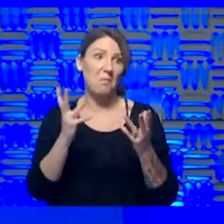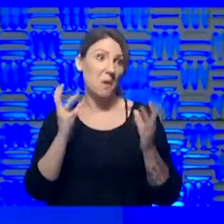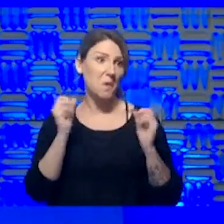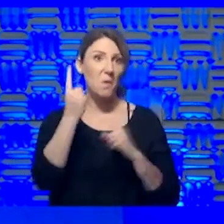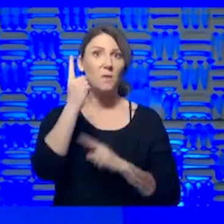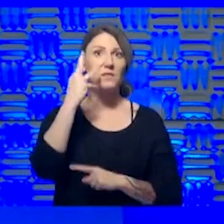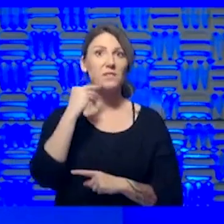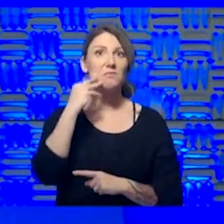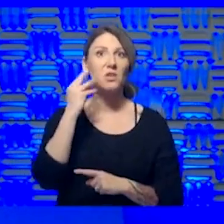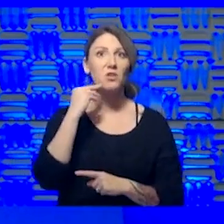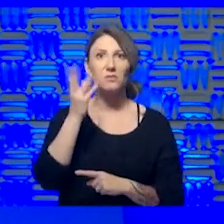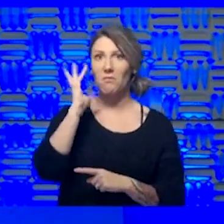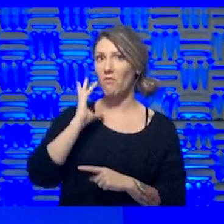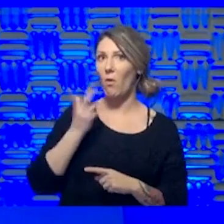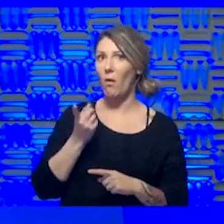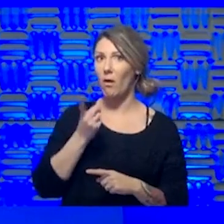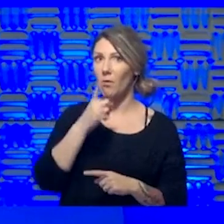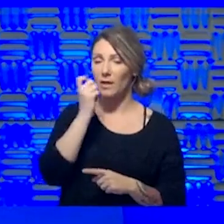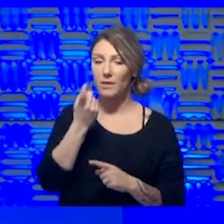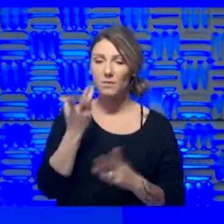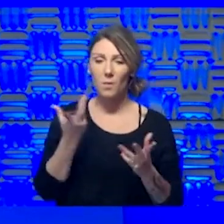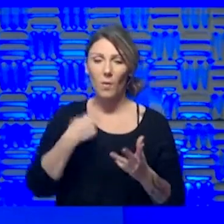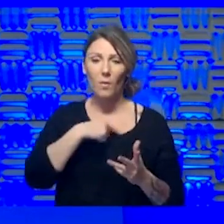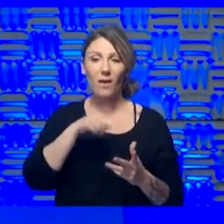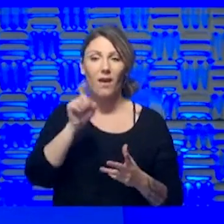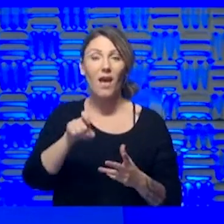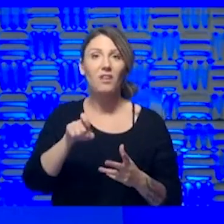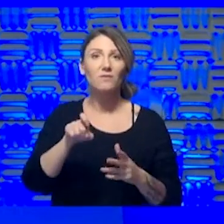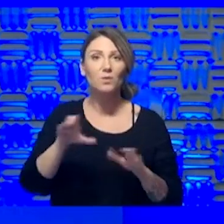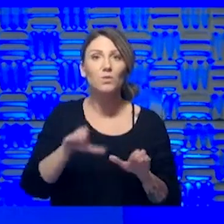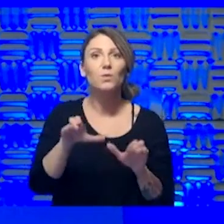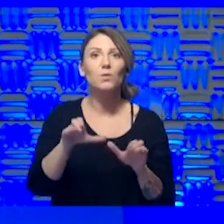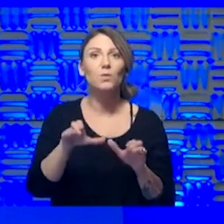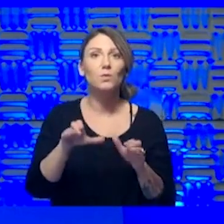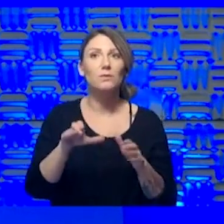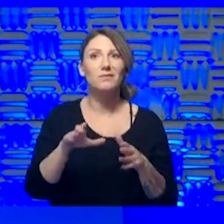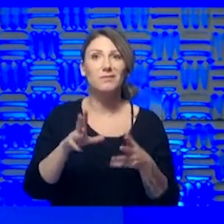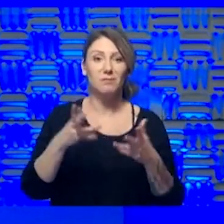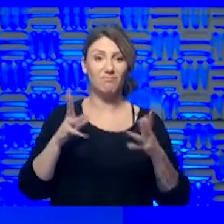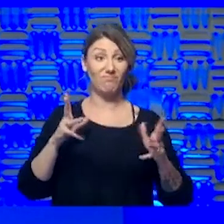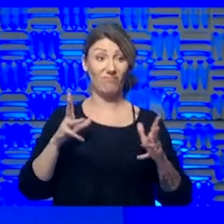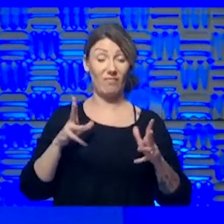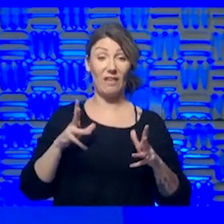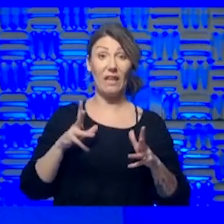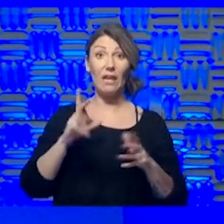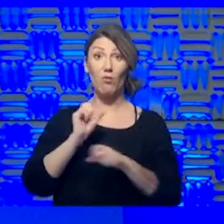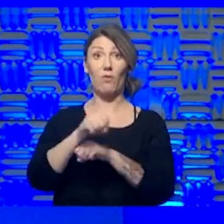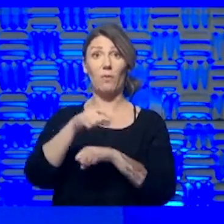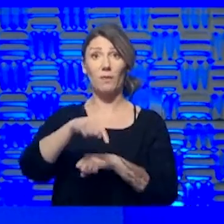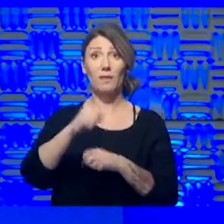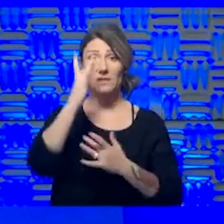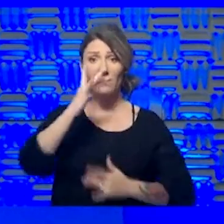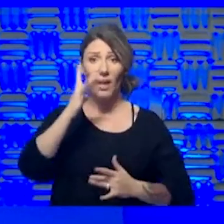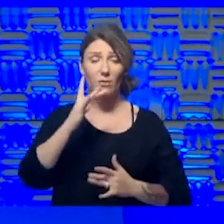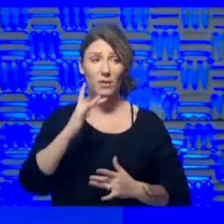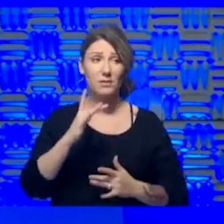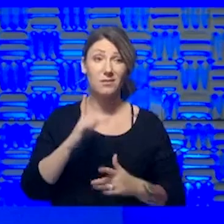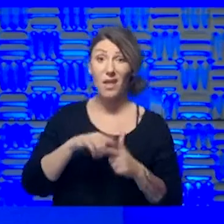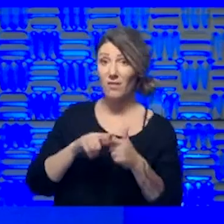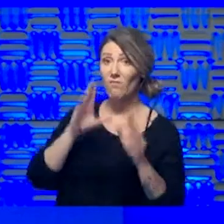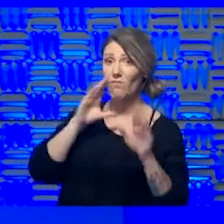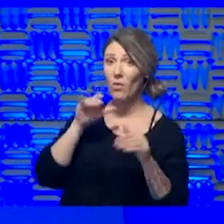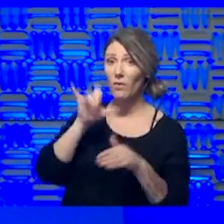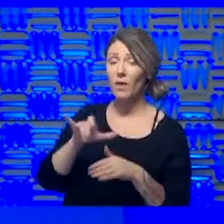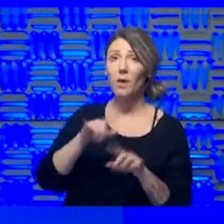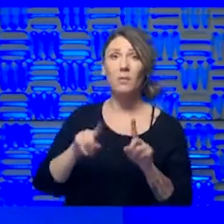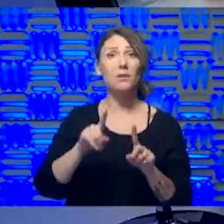of what we're having to do to stop this virus. But it can exacerbate other issues as well. So it's a very real issue that we've been